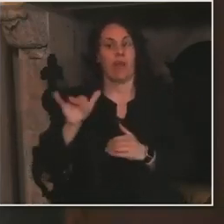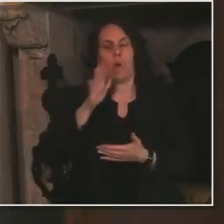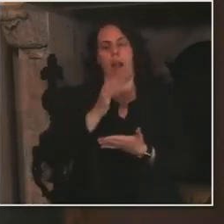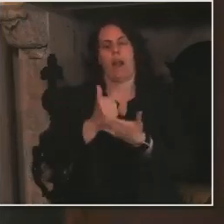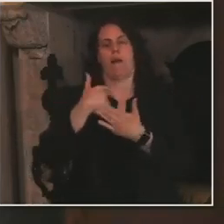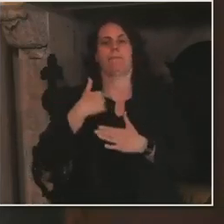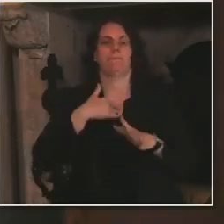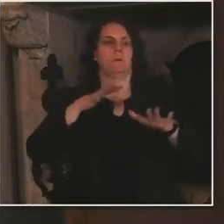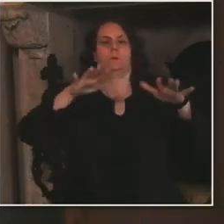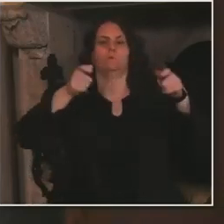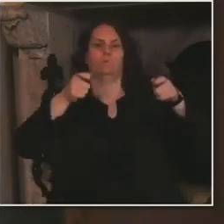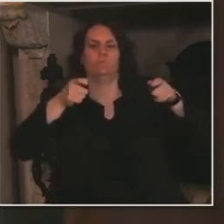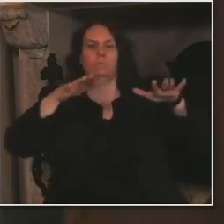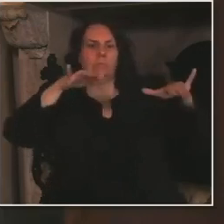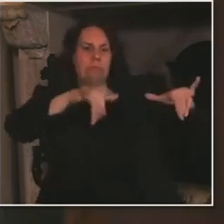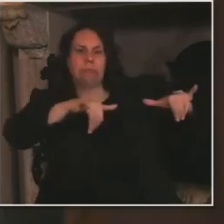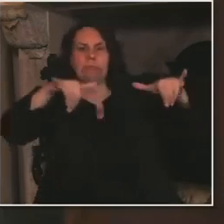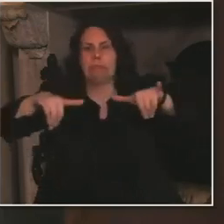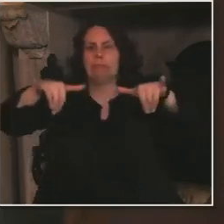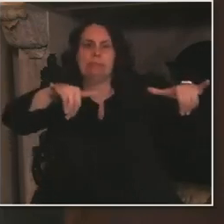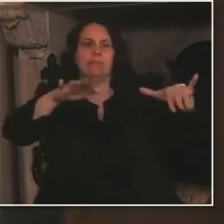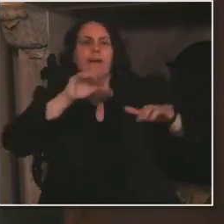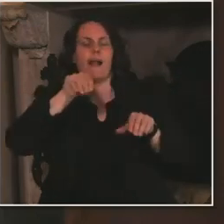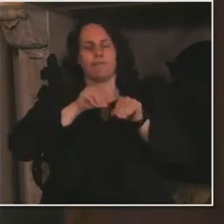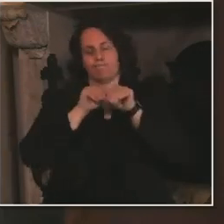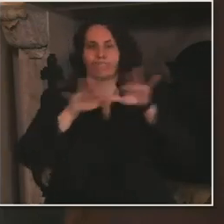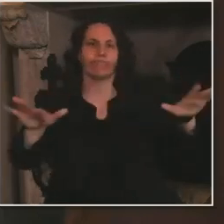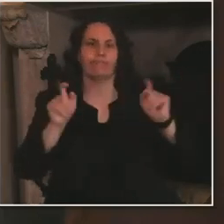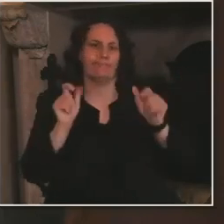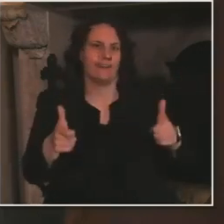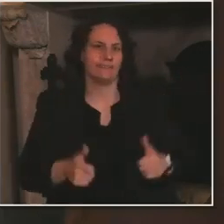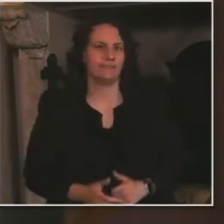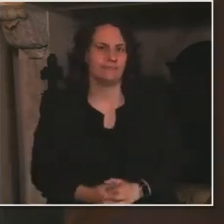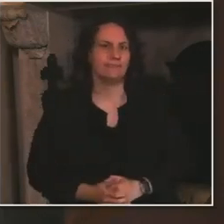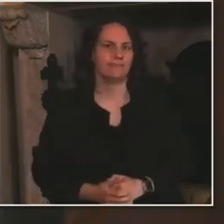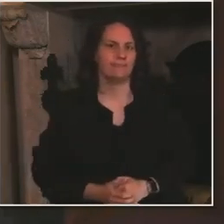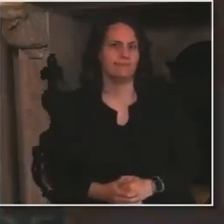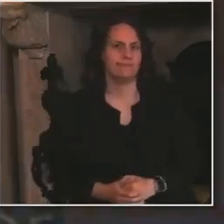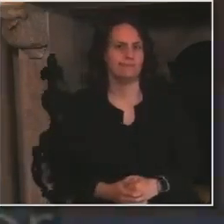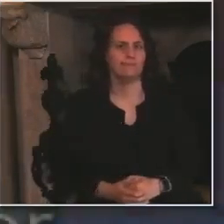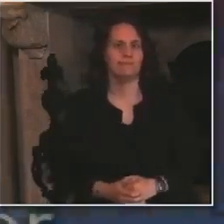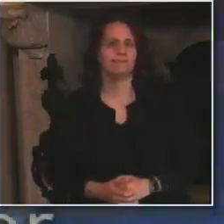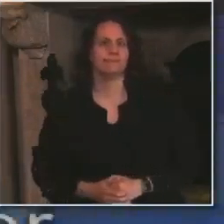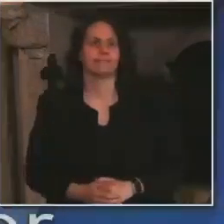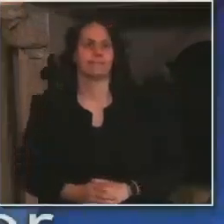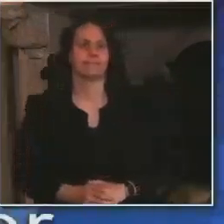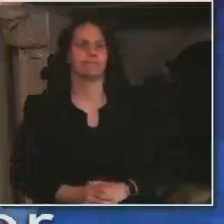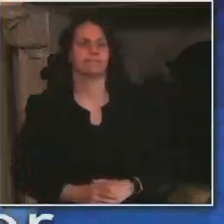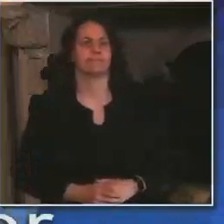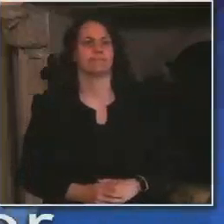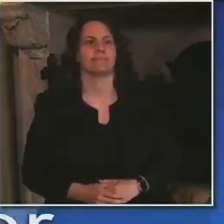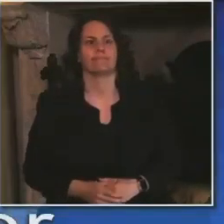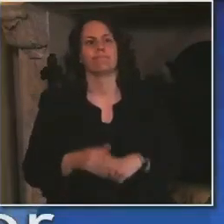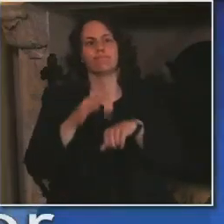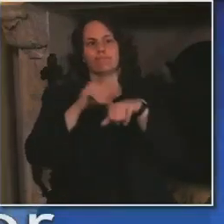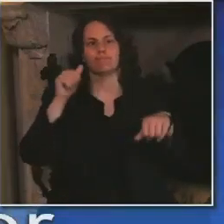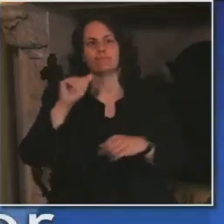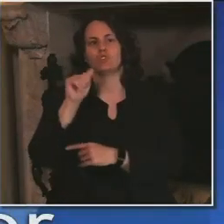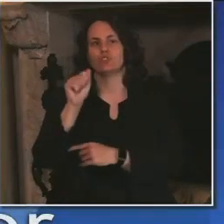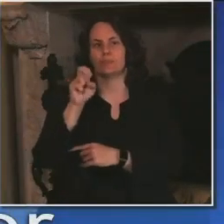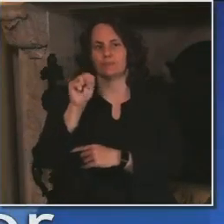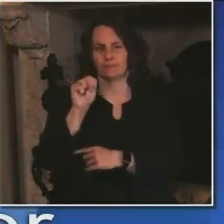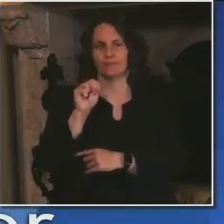forward towards phase one of Badger Bounce Back. Thank you, Tajma. Now to Jason Kelvey from Fox